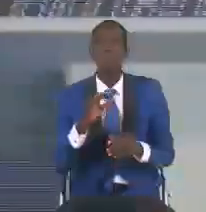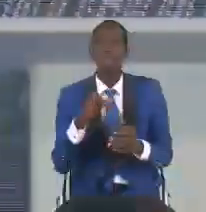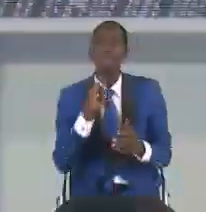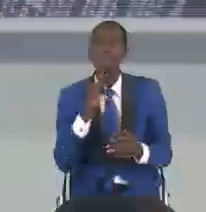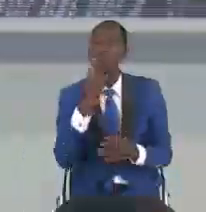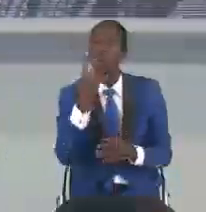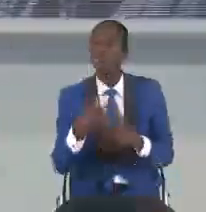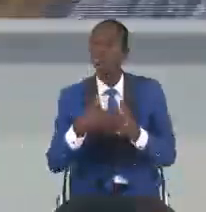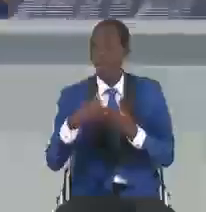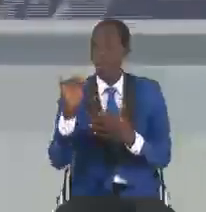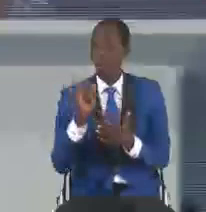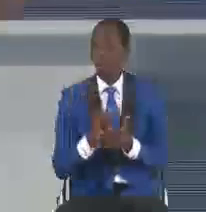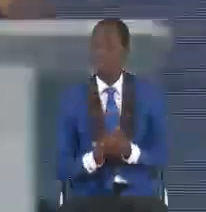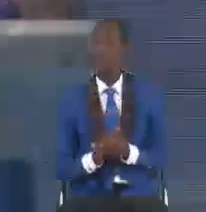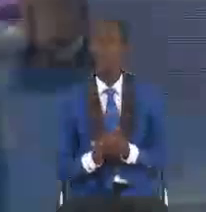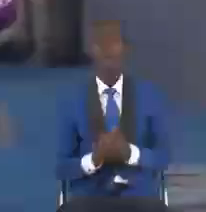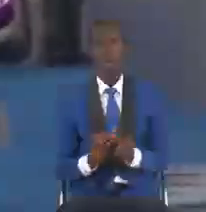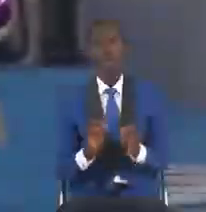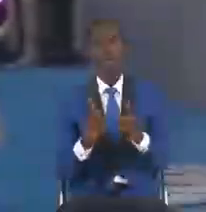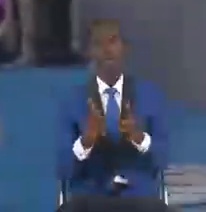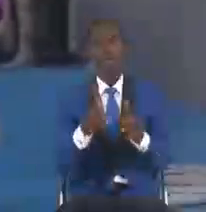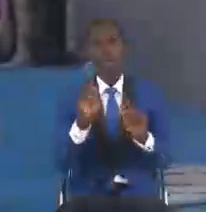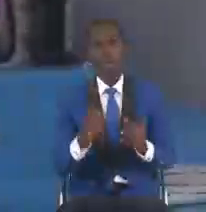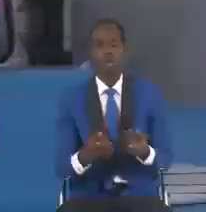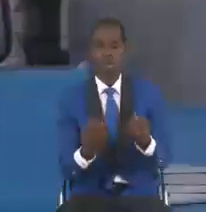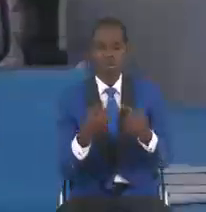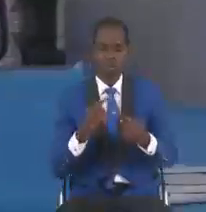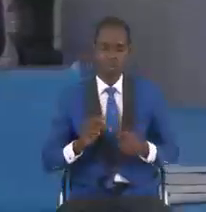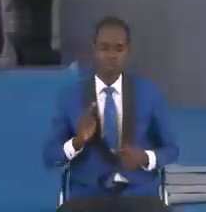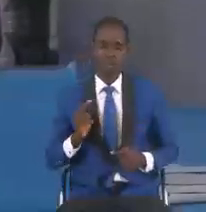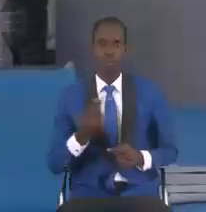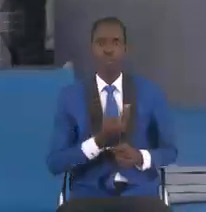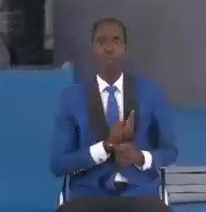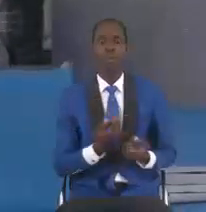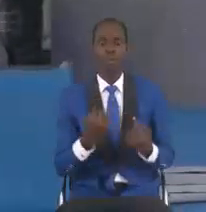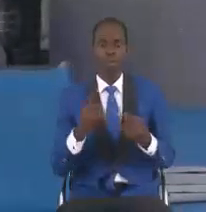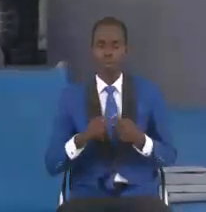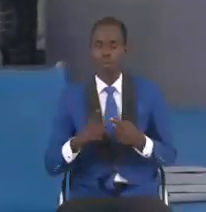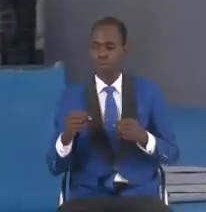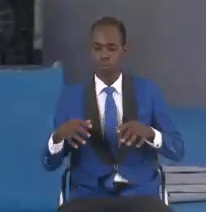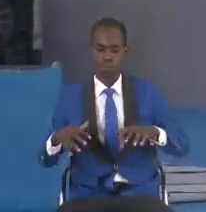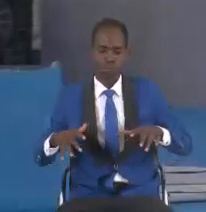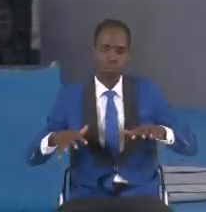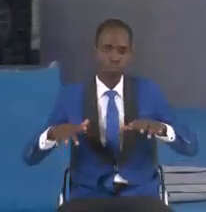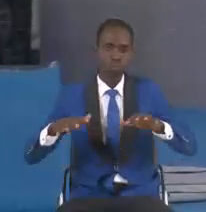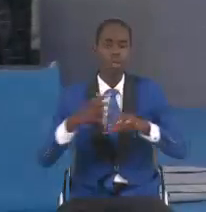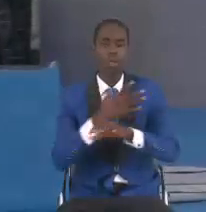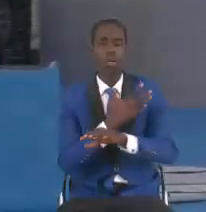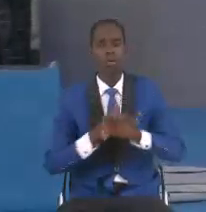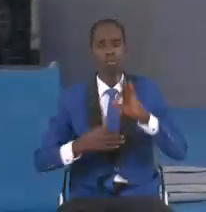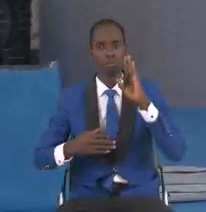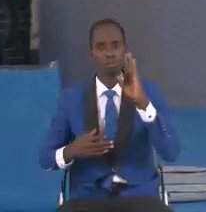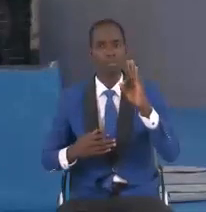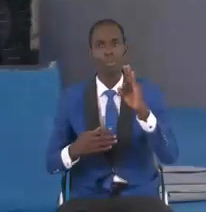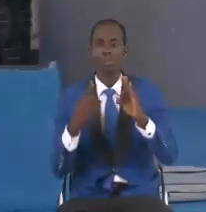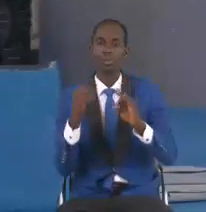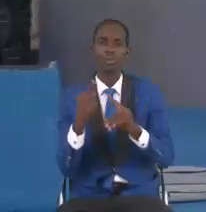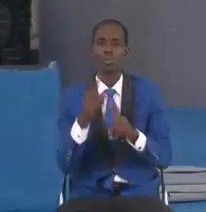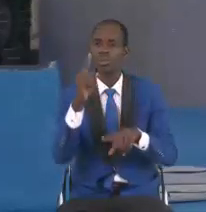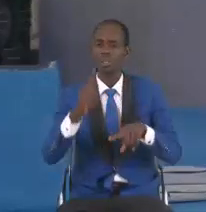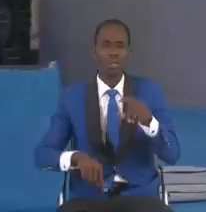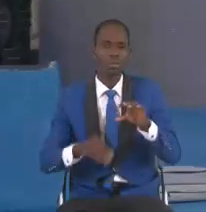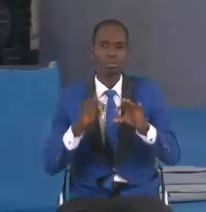can come now to us and come now to the congregation and preach the word. You cannot preach the word